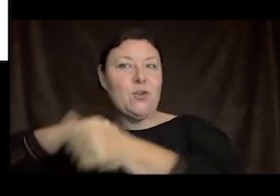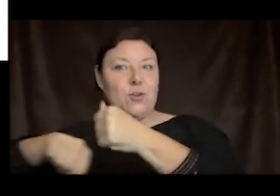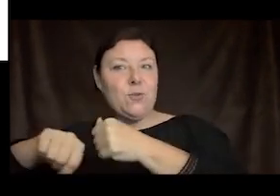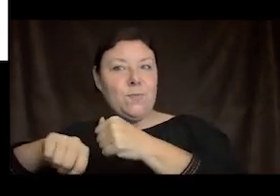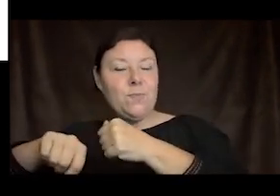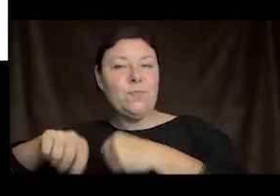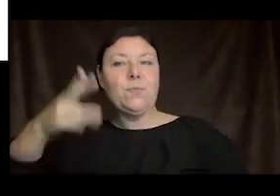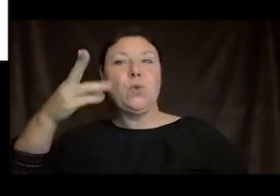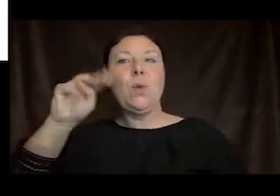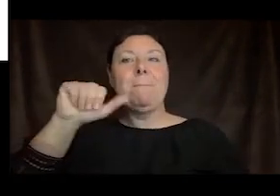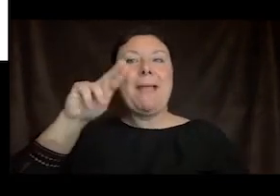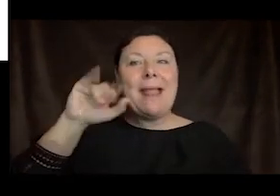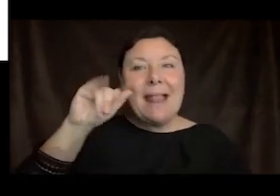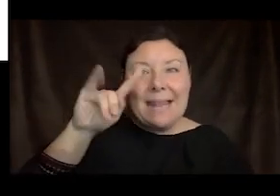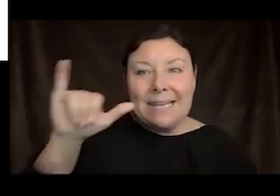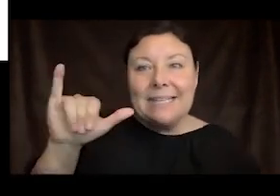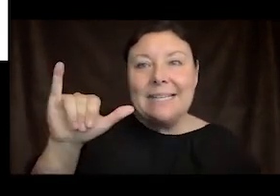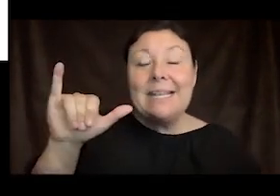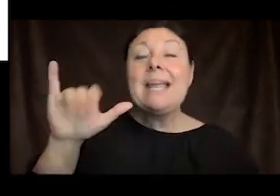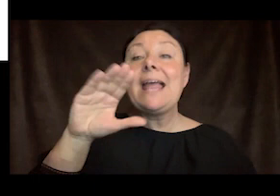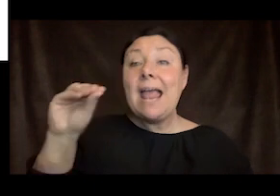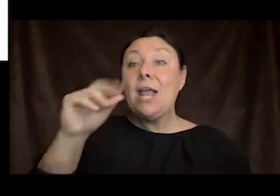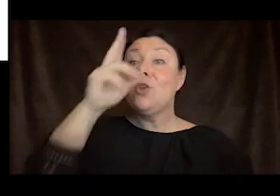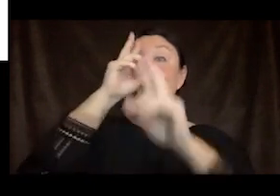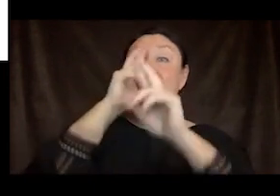and respecting the fact that our civic